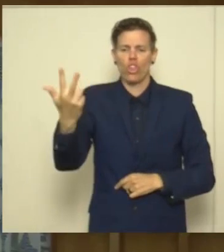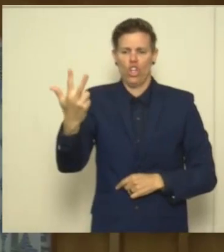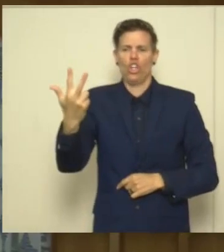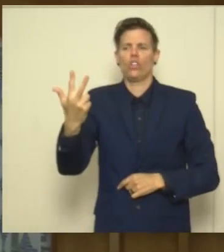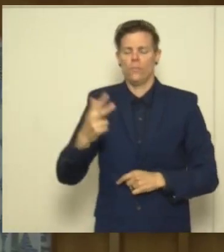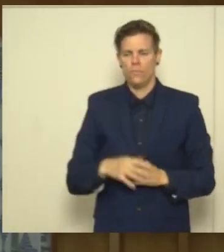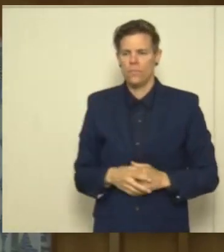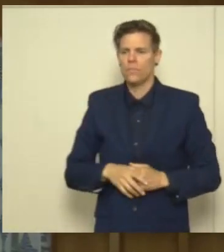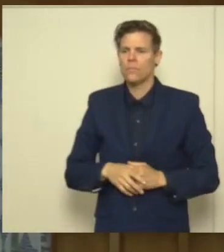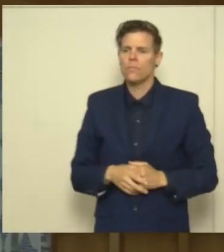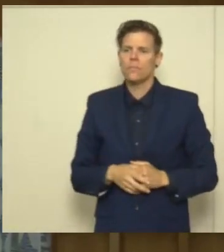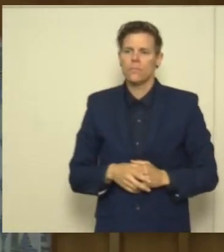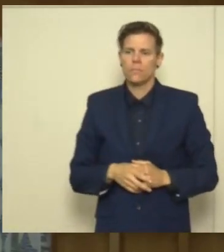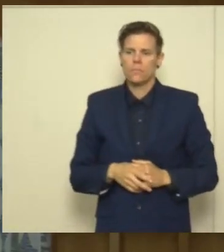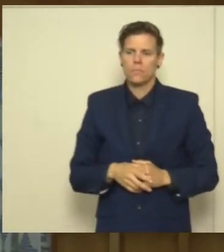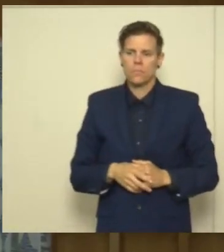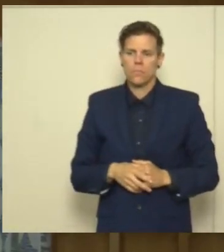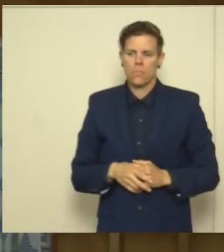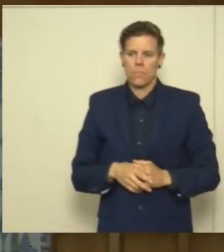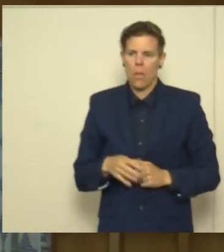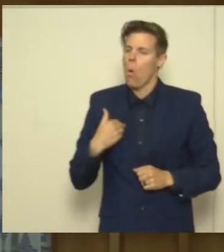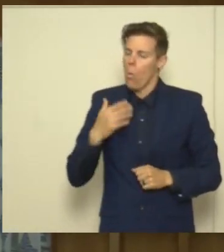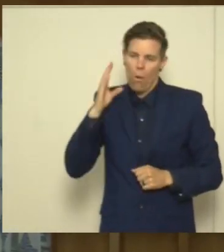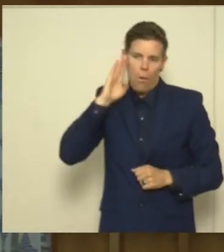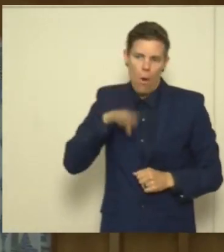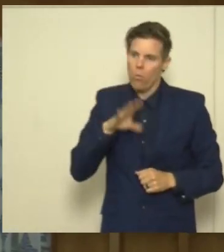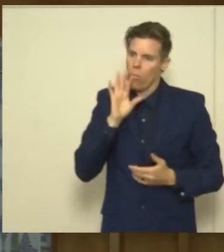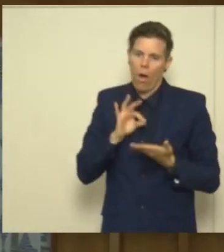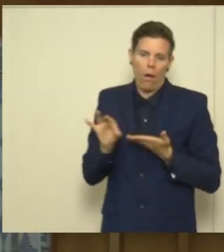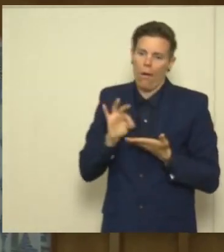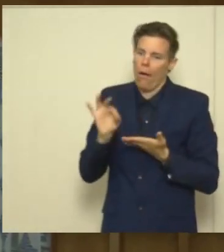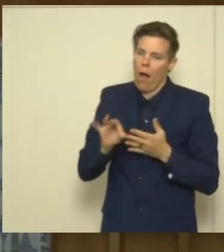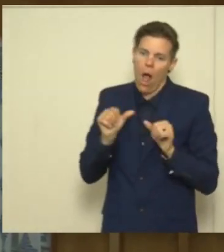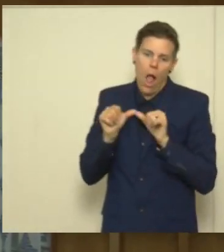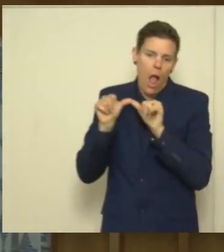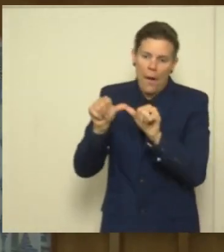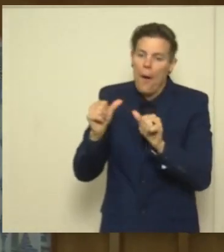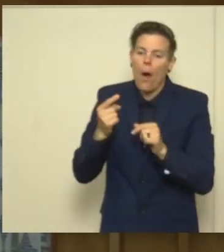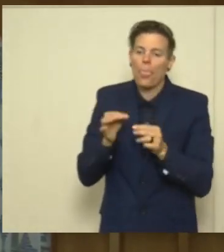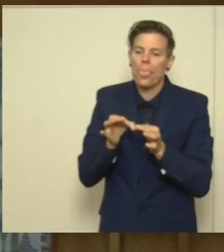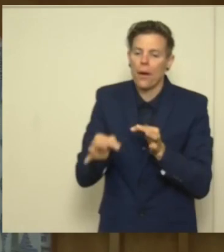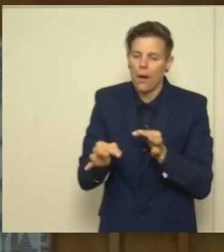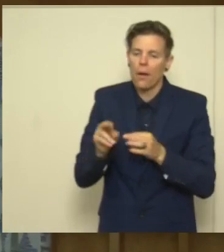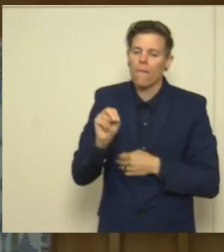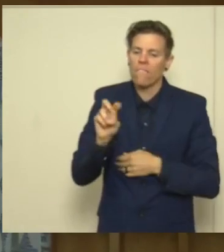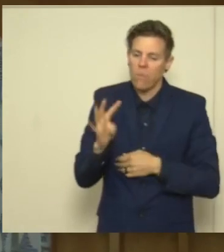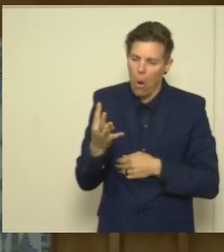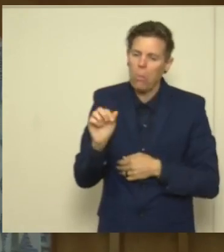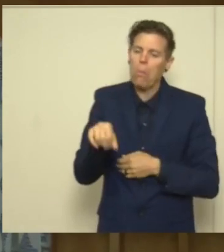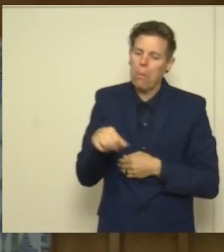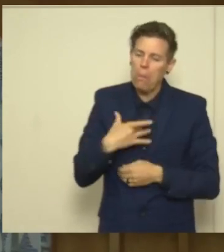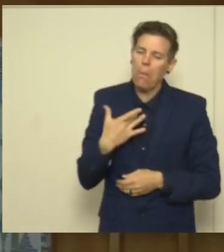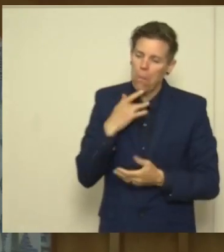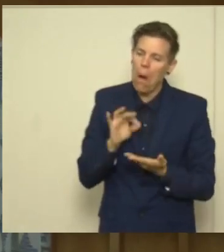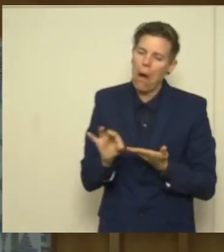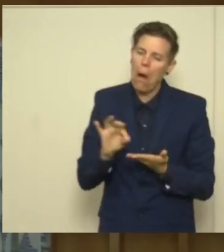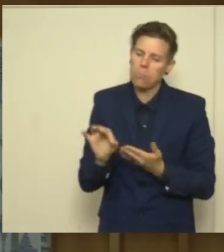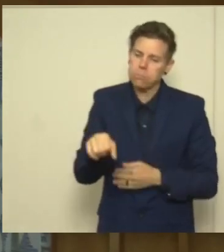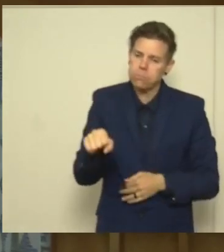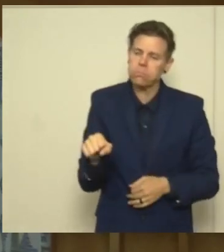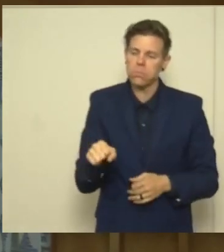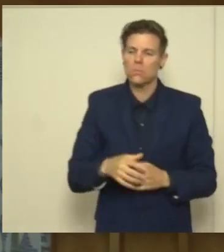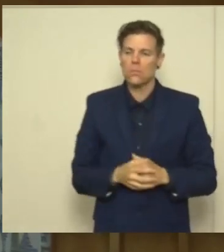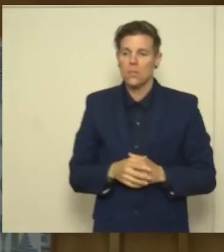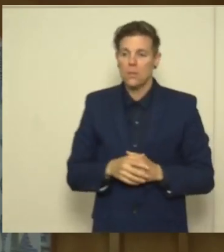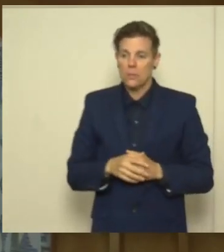what happens the day after the election. The question will be whether there are any particularly close races in which